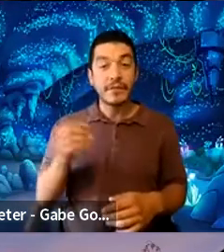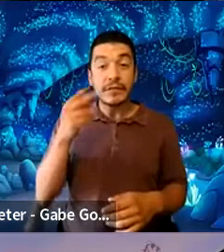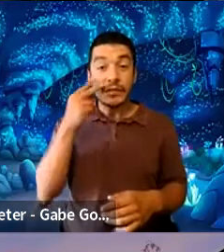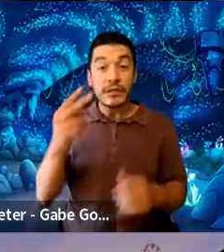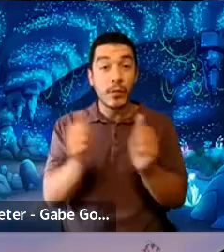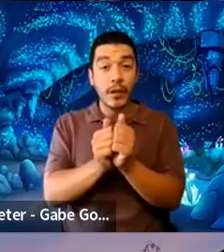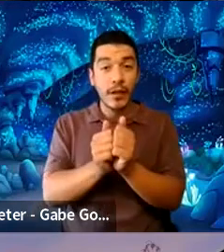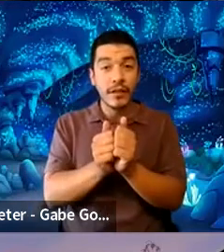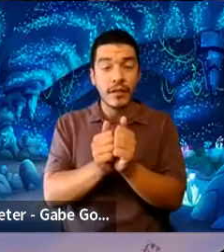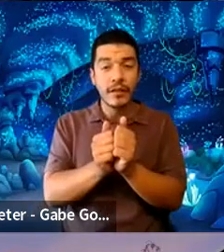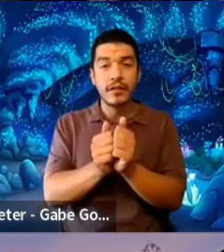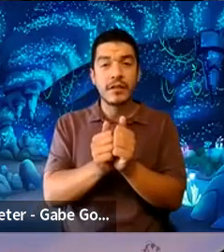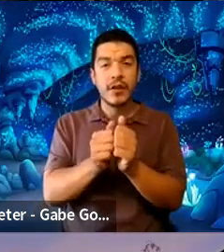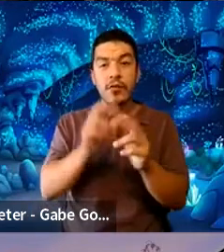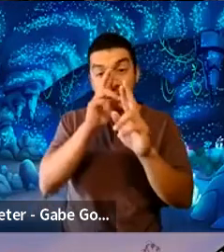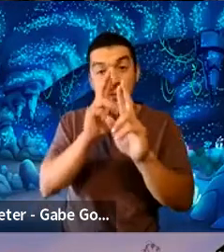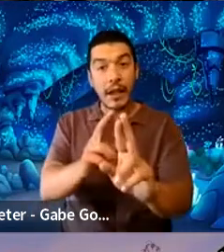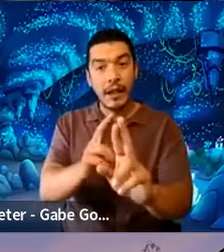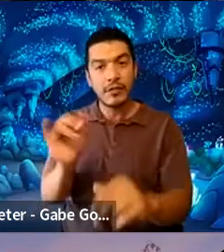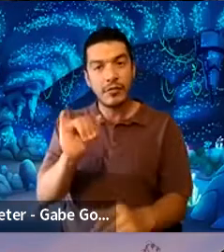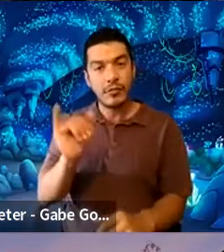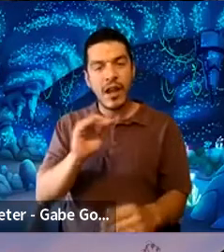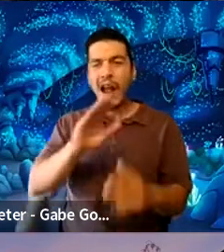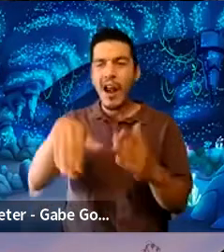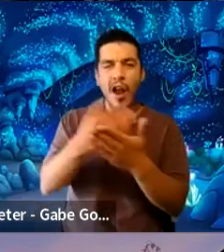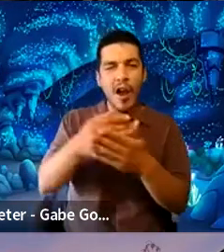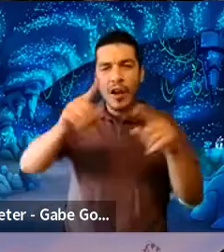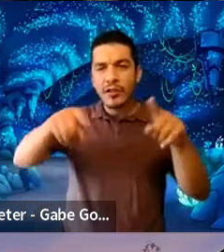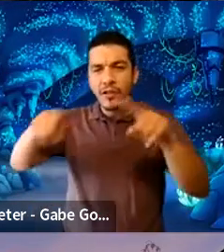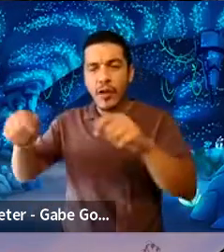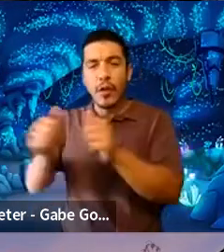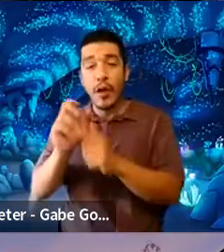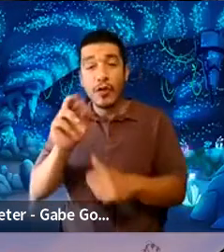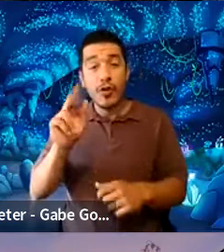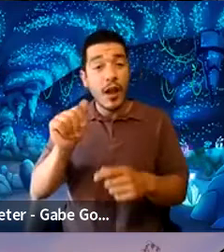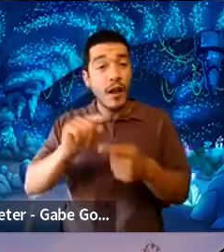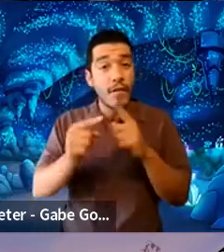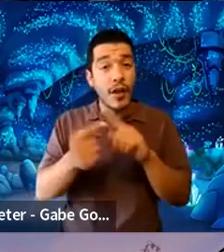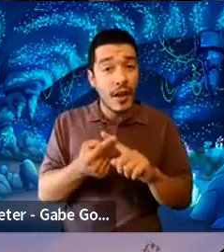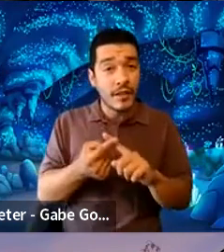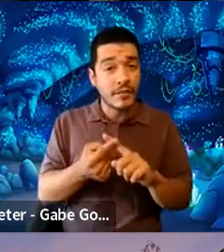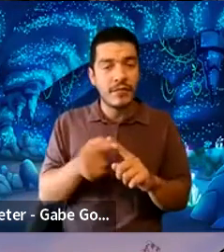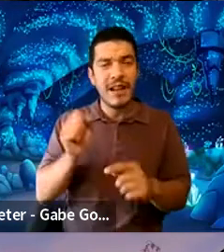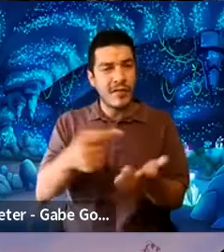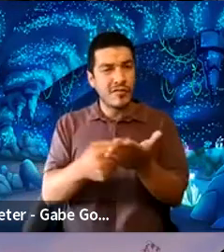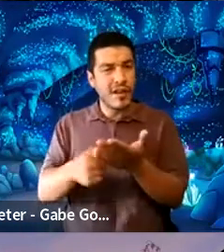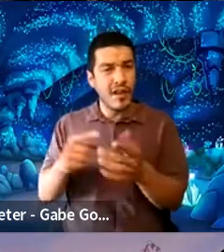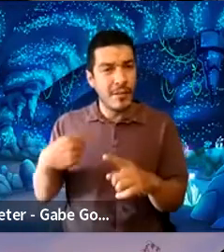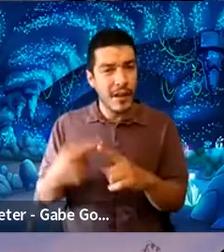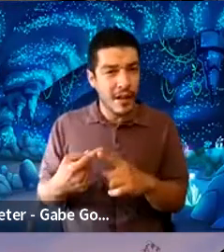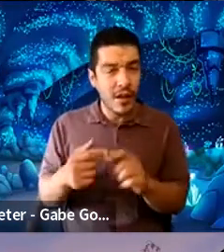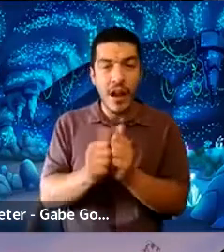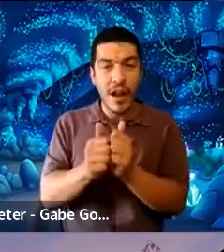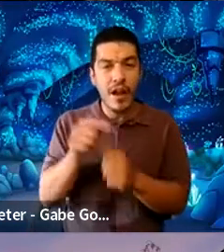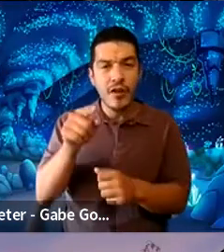with, you know, respect. And then also all the diversity with Eureka's friends. So can you talk about